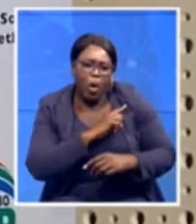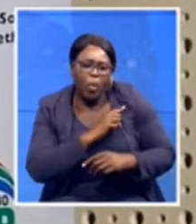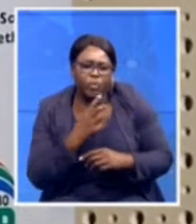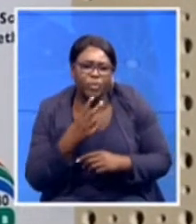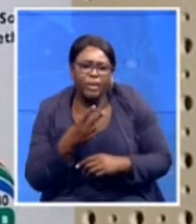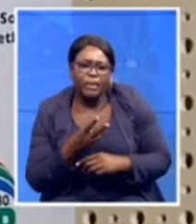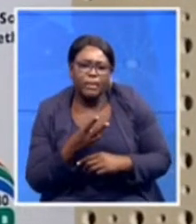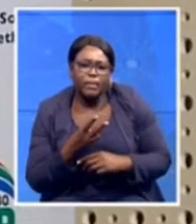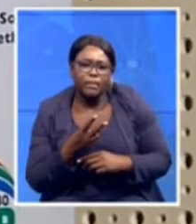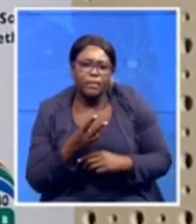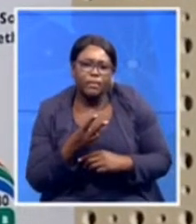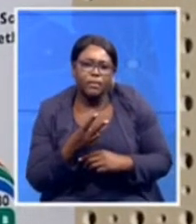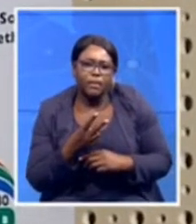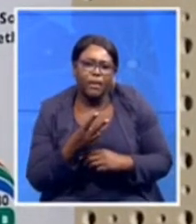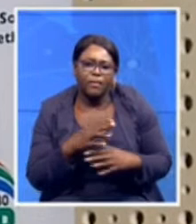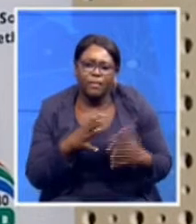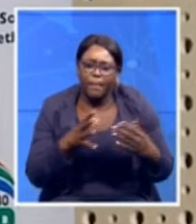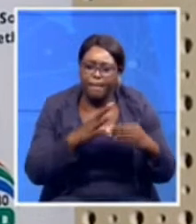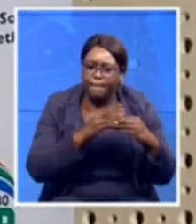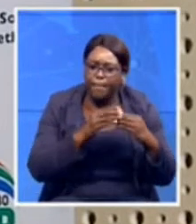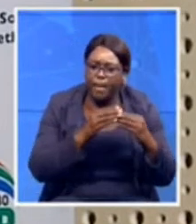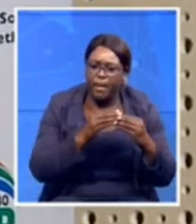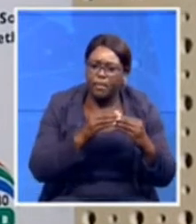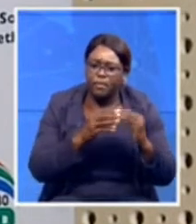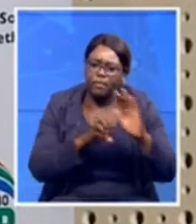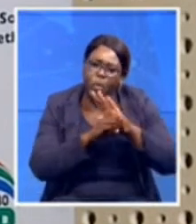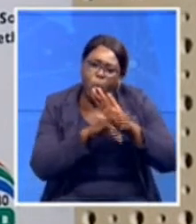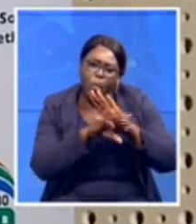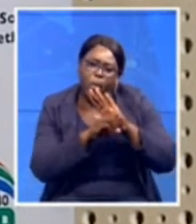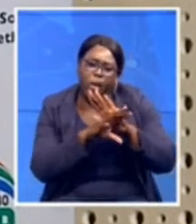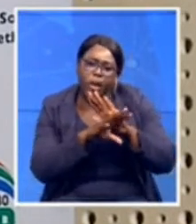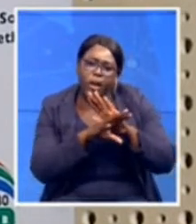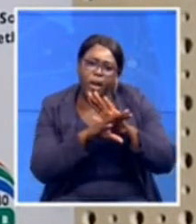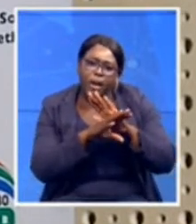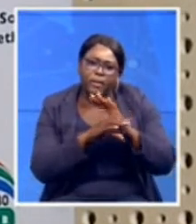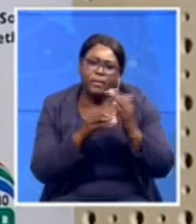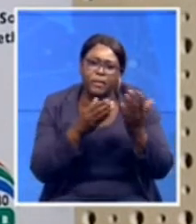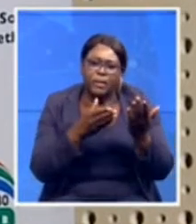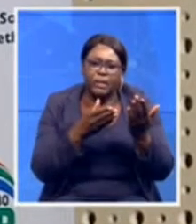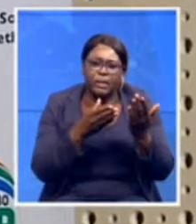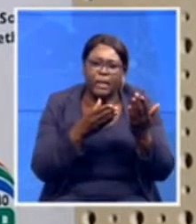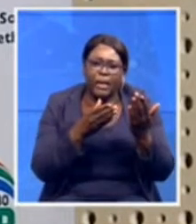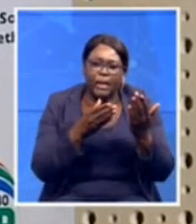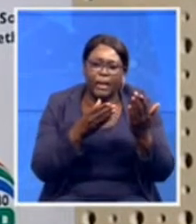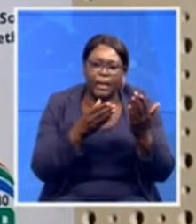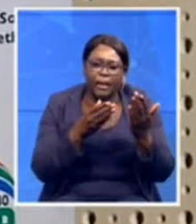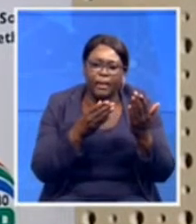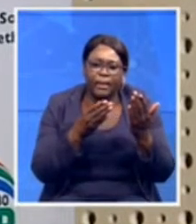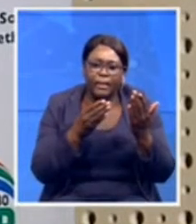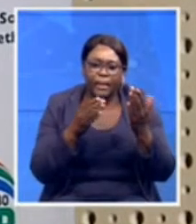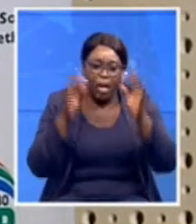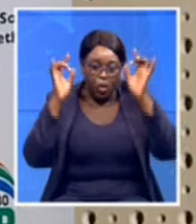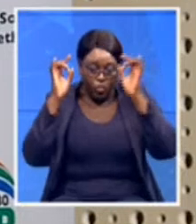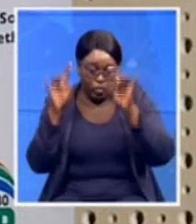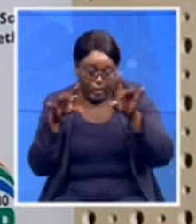call the E-Safety Commission in Australia. Following the promulgation